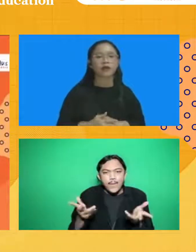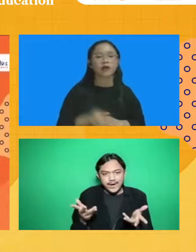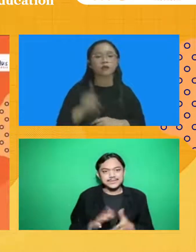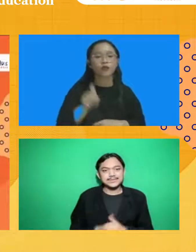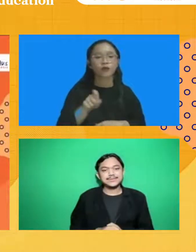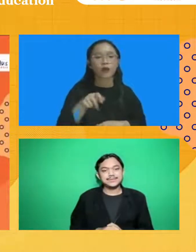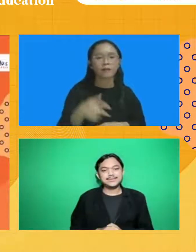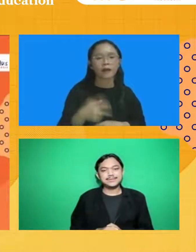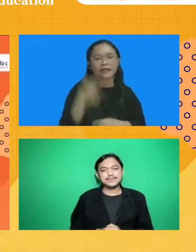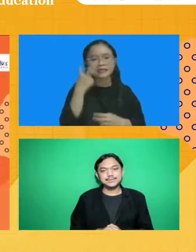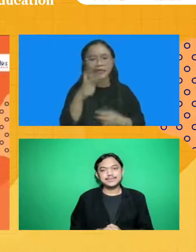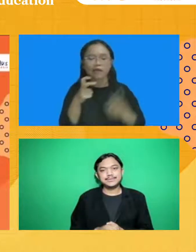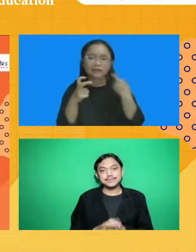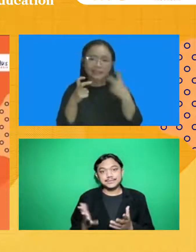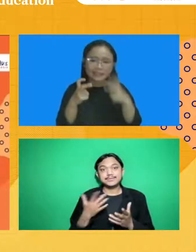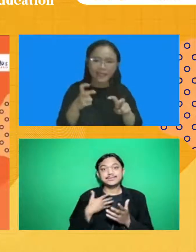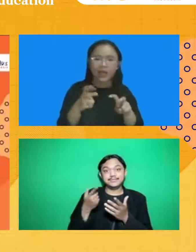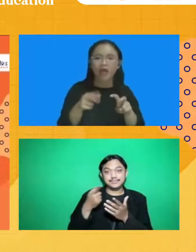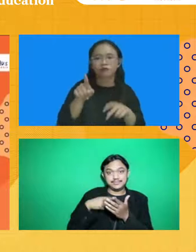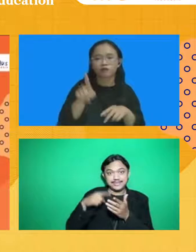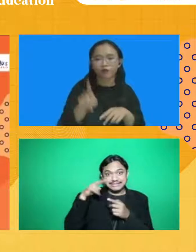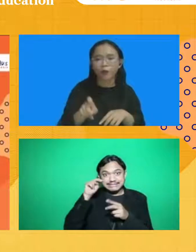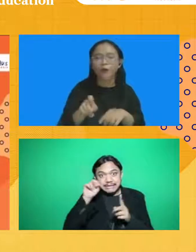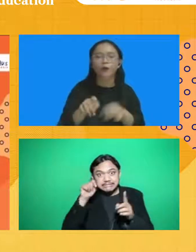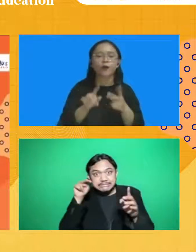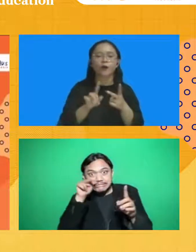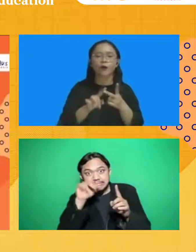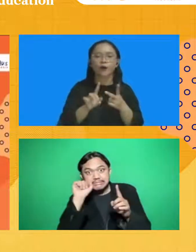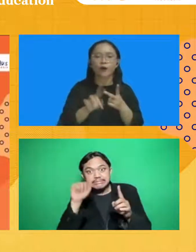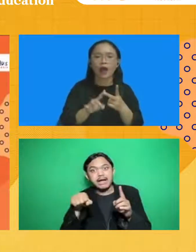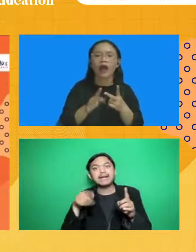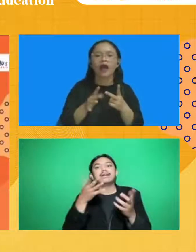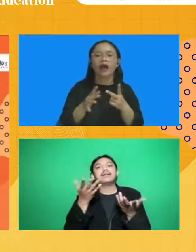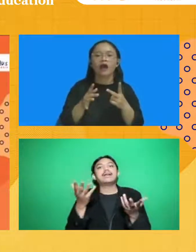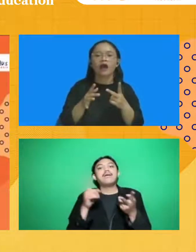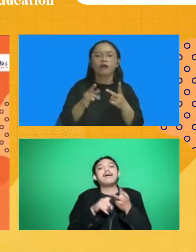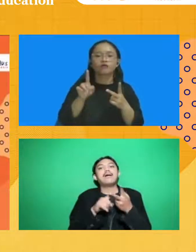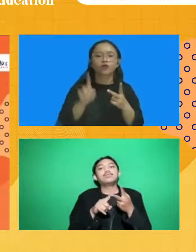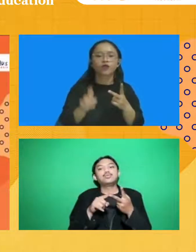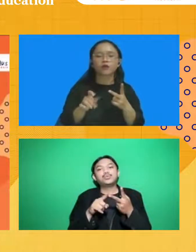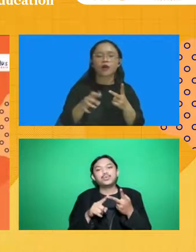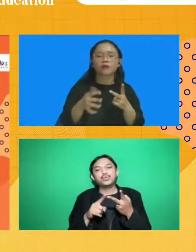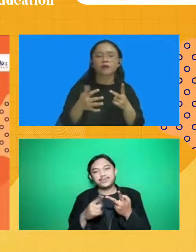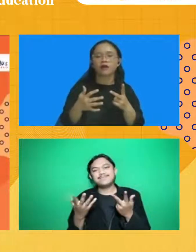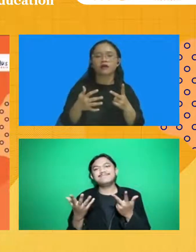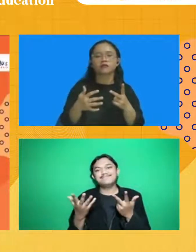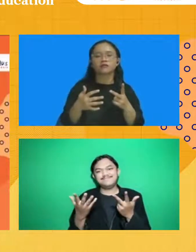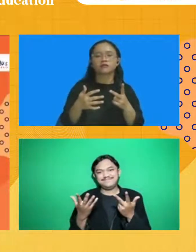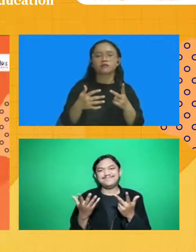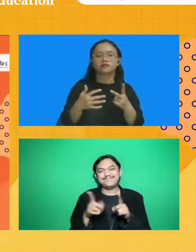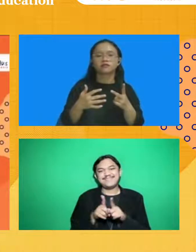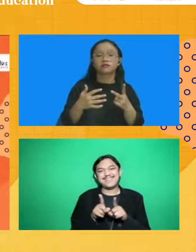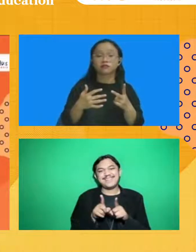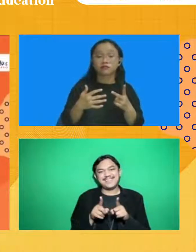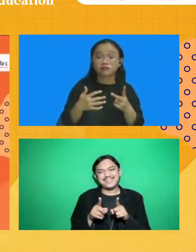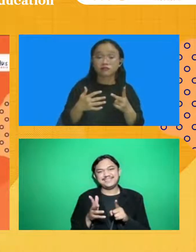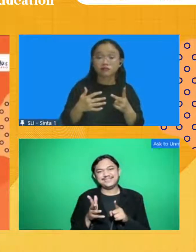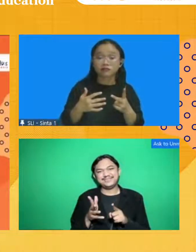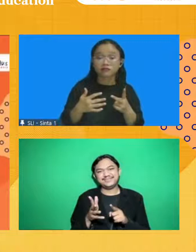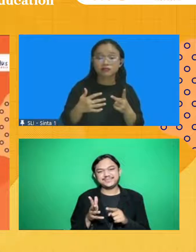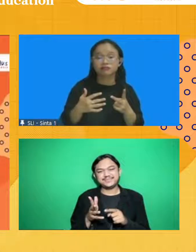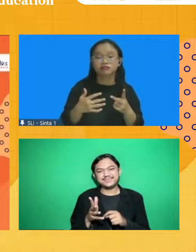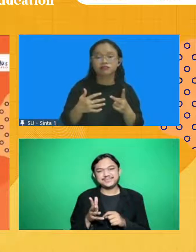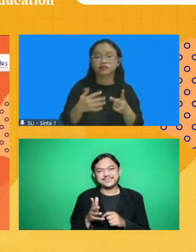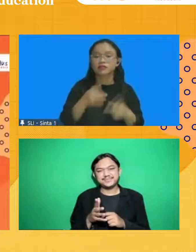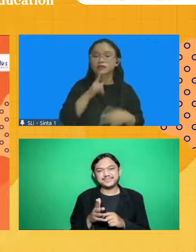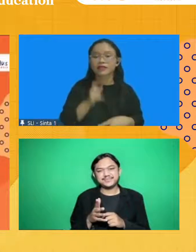truth-telling, and trying to overall just be conscious of our presence online